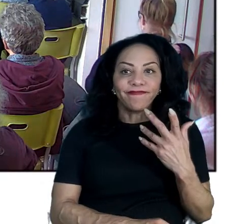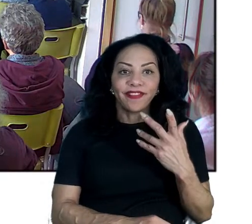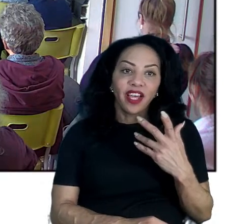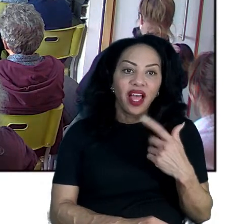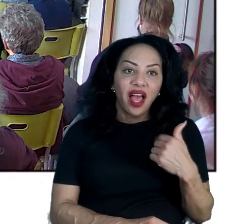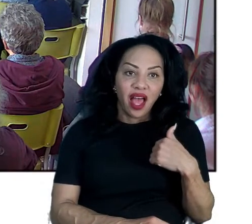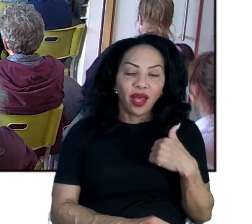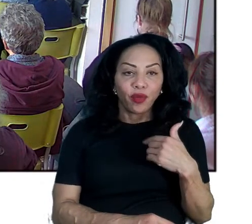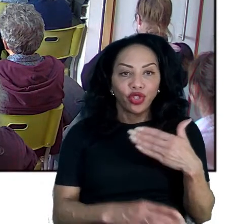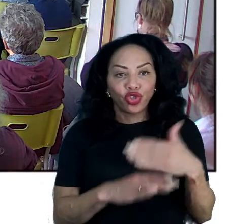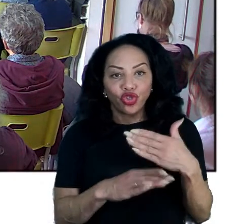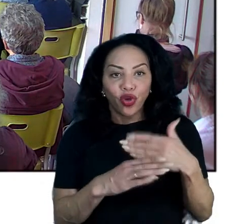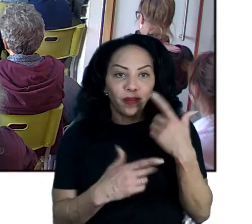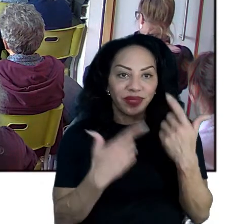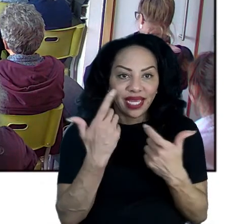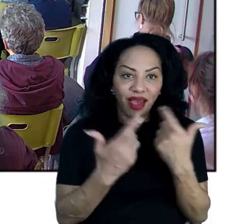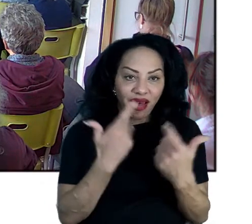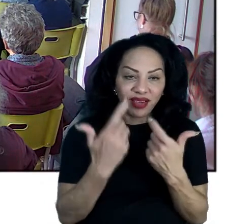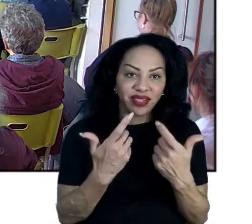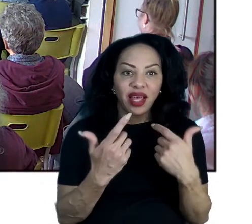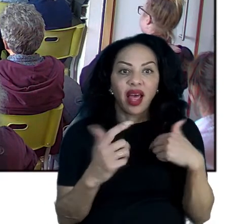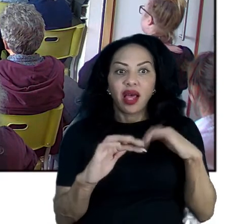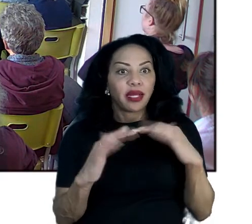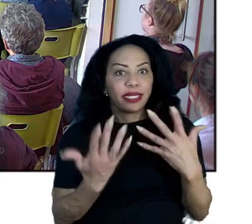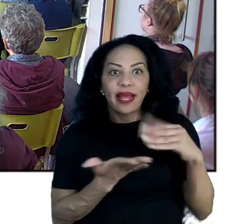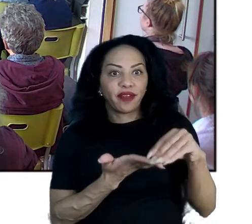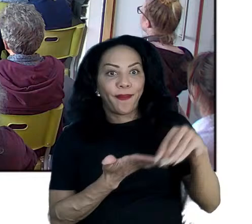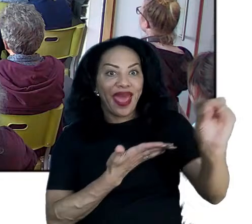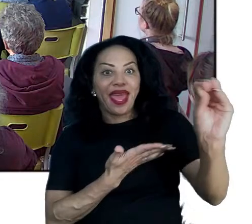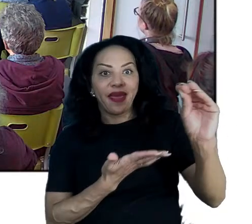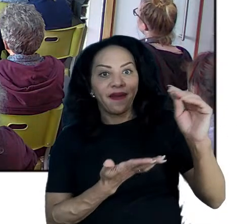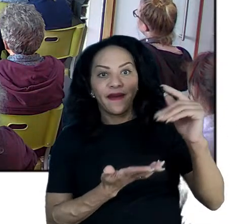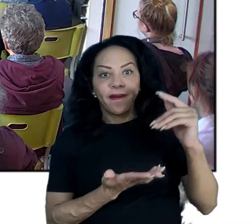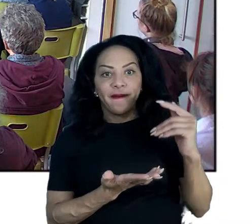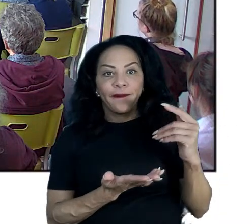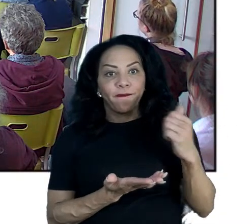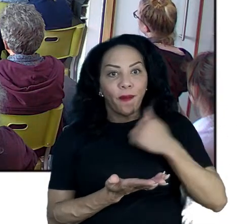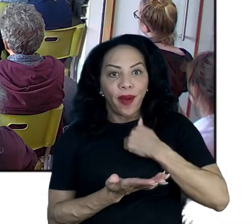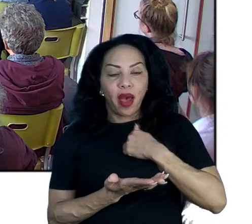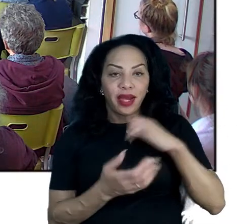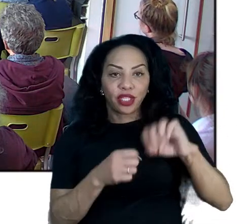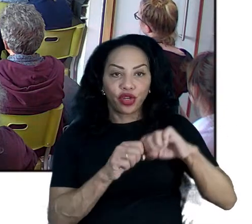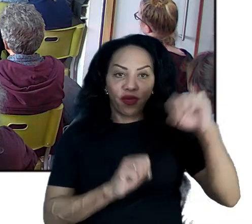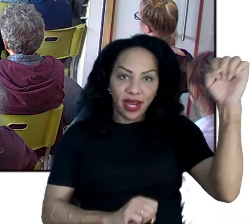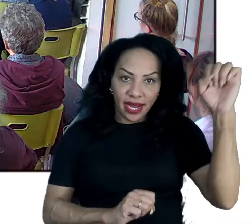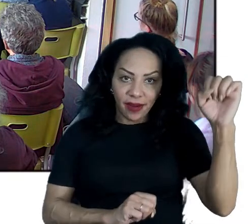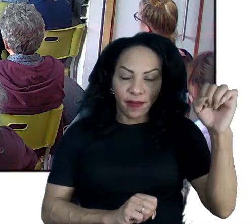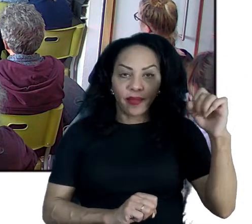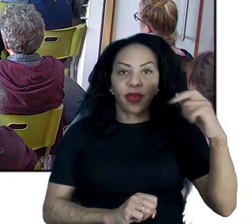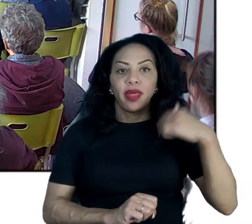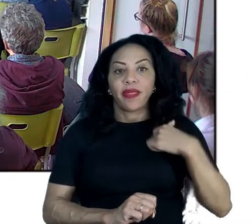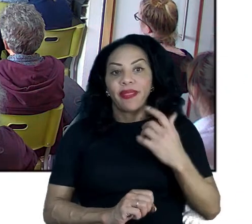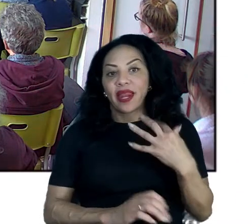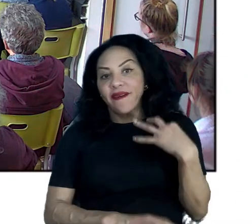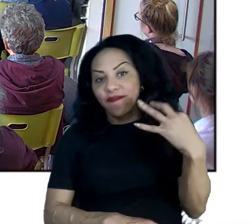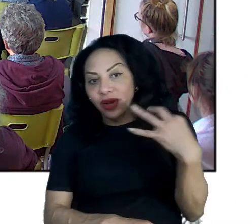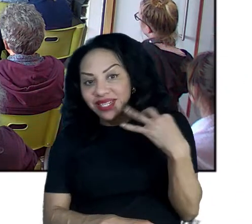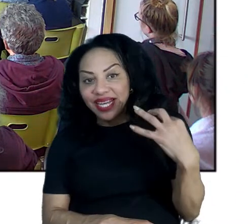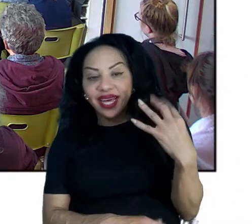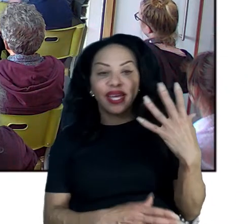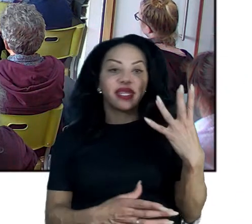privilege. And I was able to sign on and volunteer and get a studio and do all of that in the 90s.